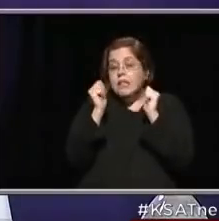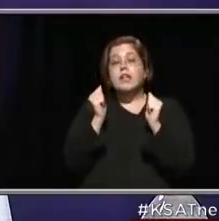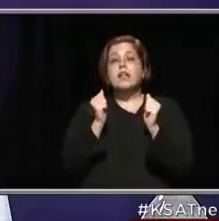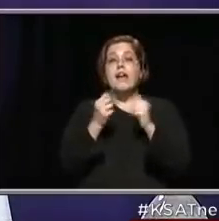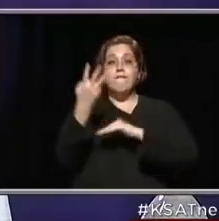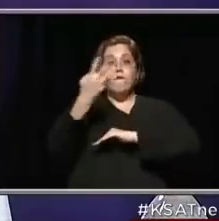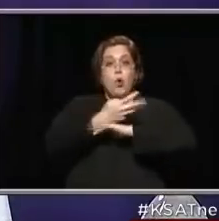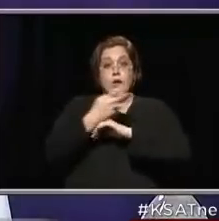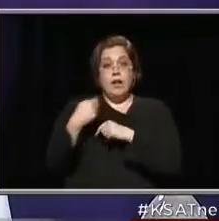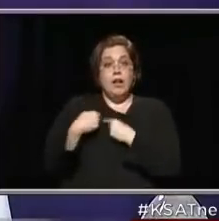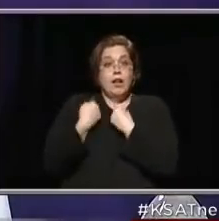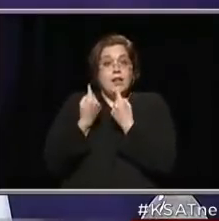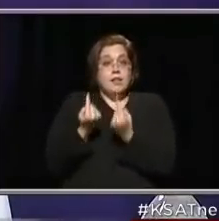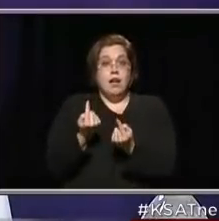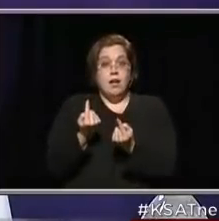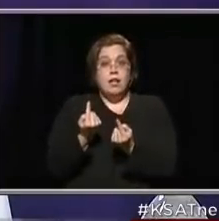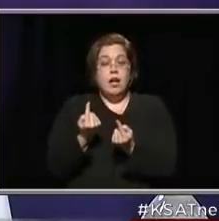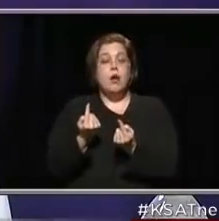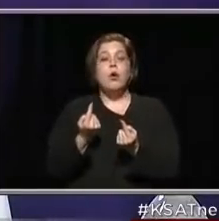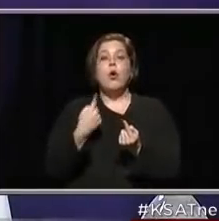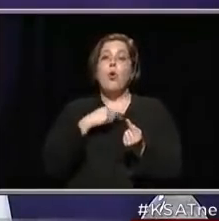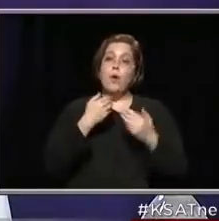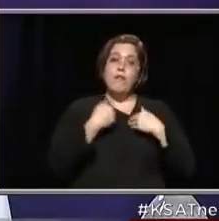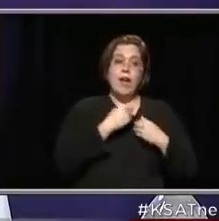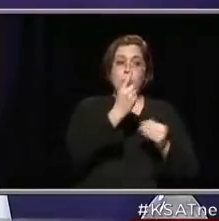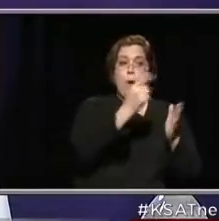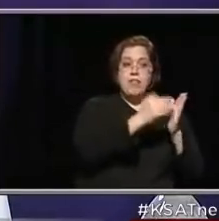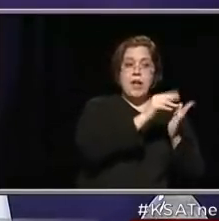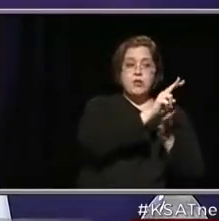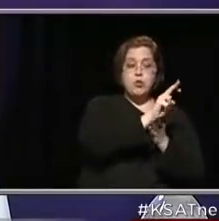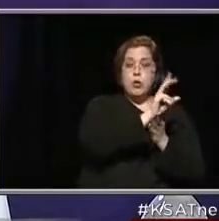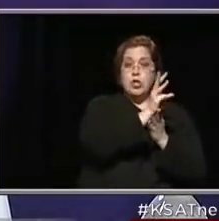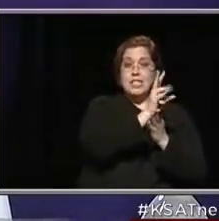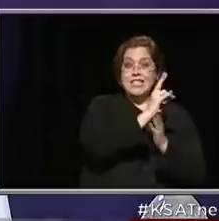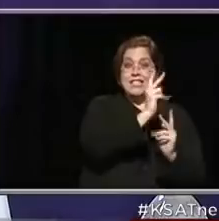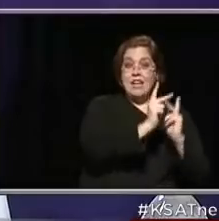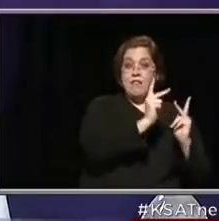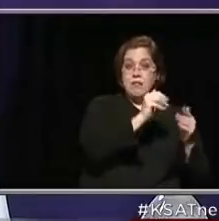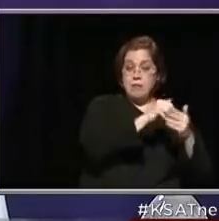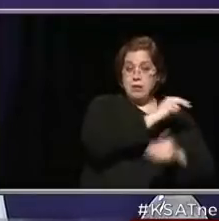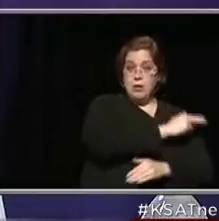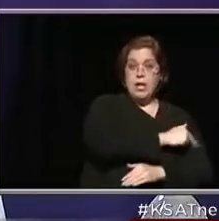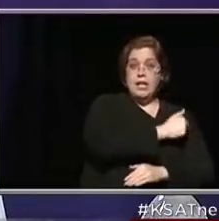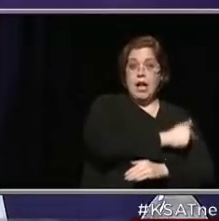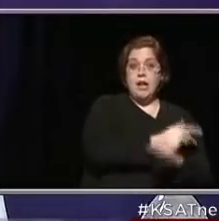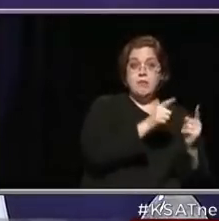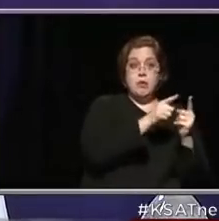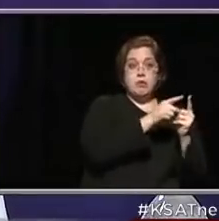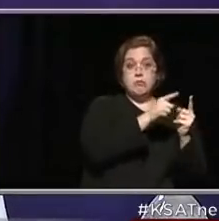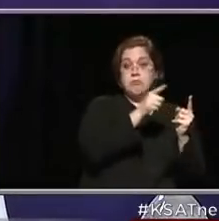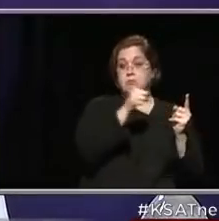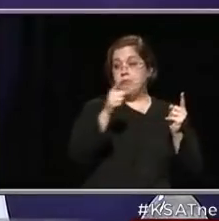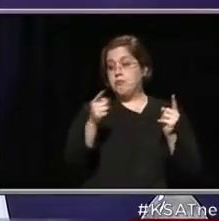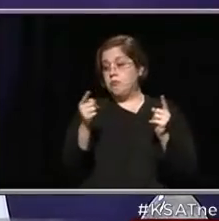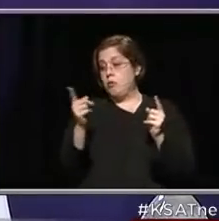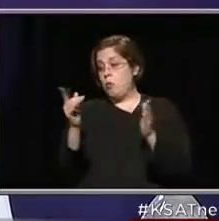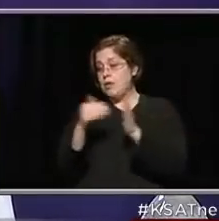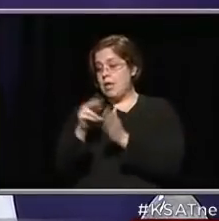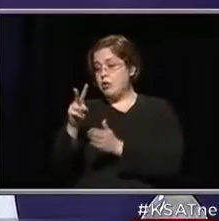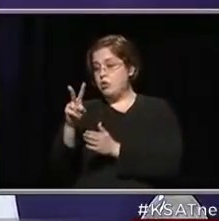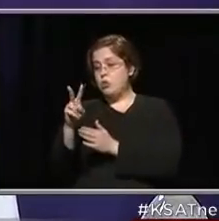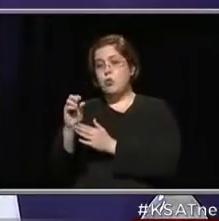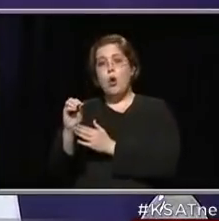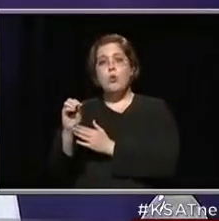last 4 days, we've gone from 1,267 people in the hospital to